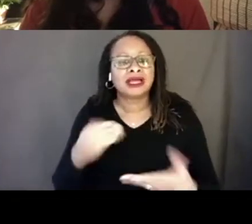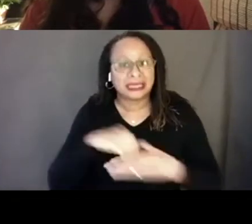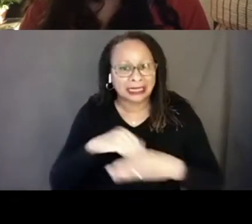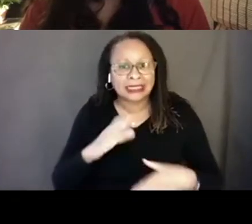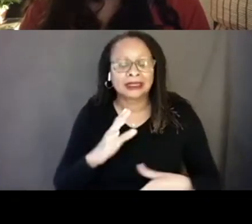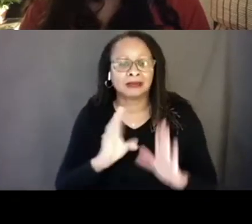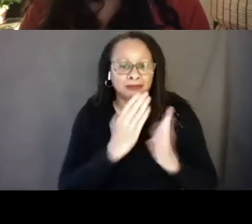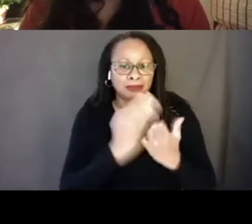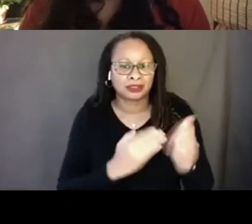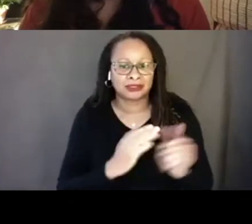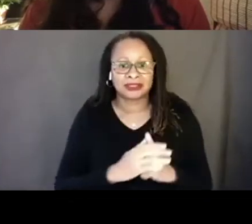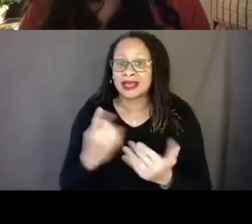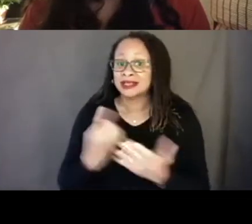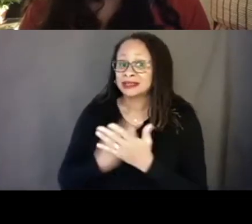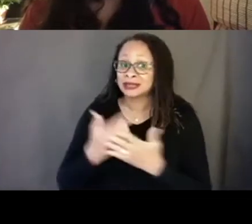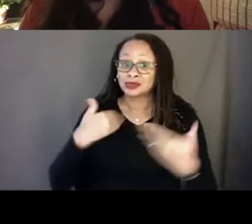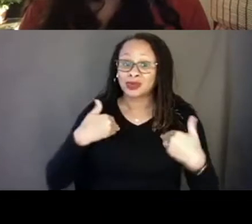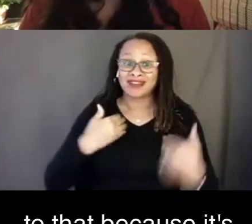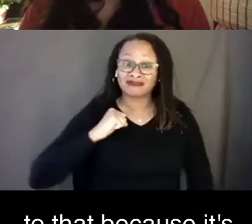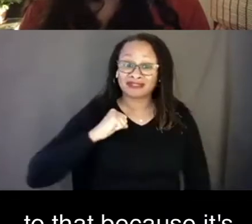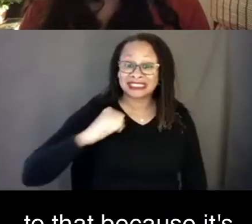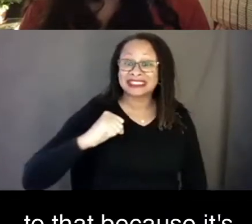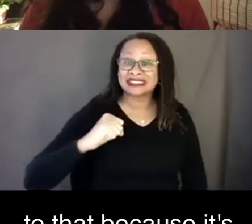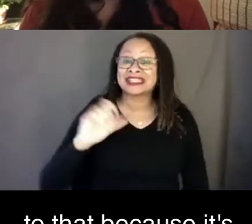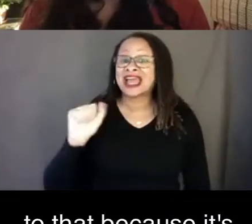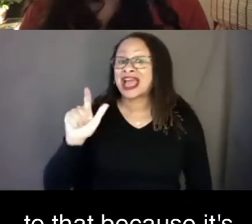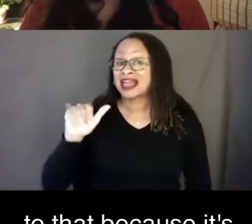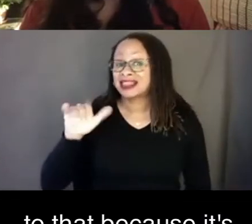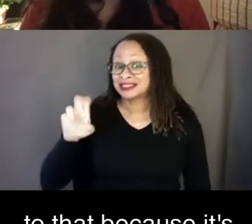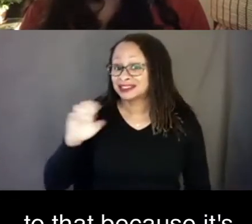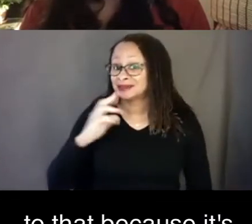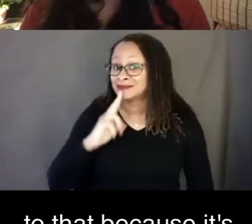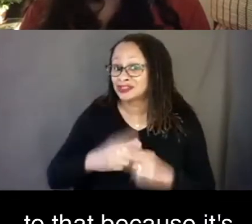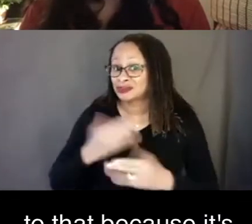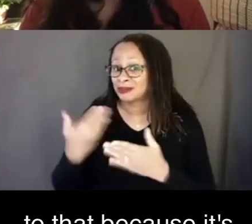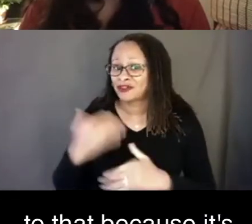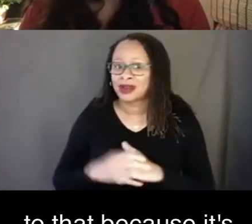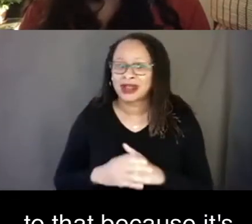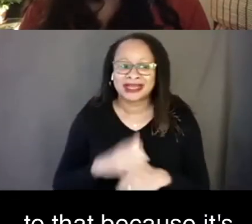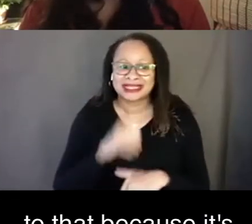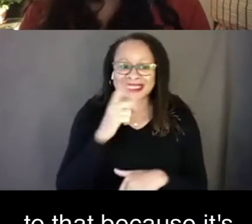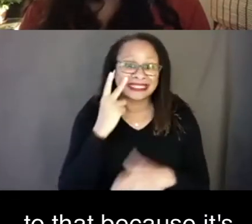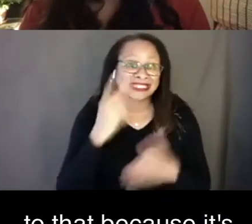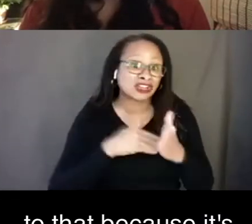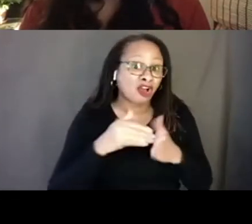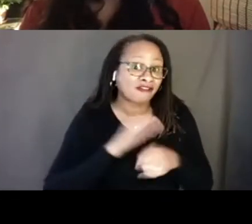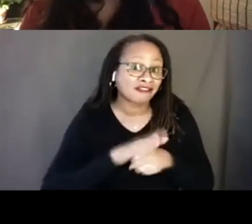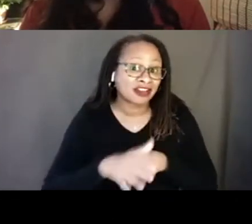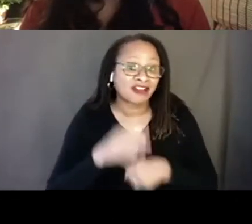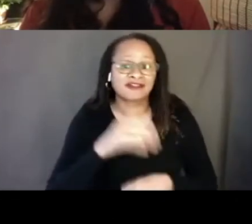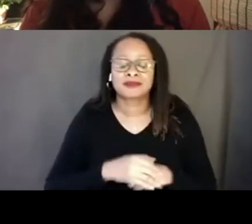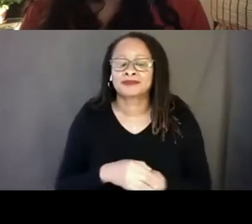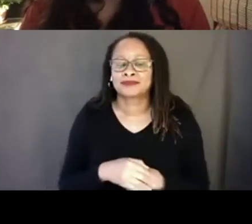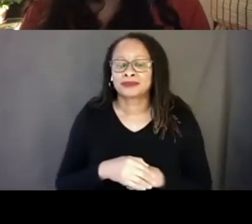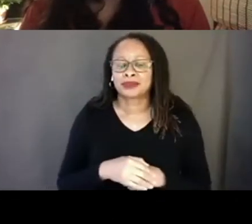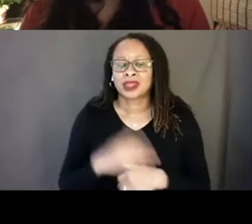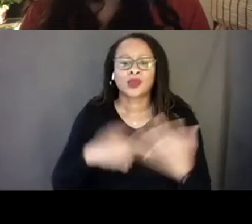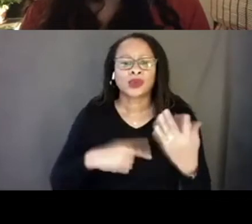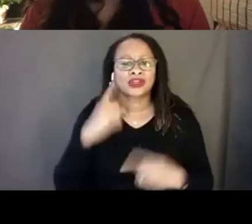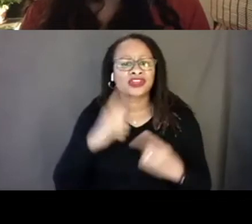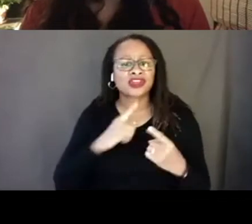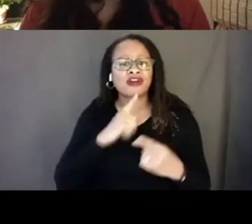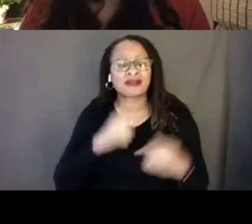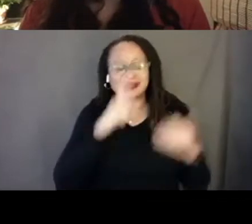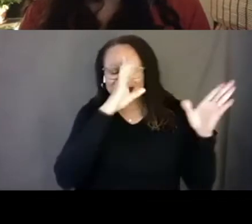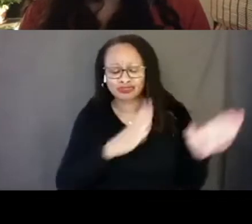there is sometimes some resistance to that because it's not seen often enough. What do you think are the